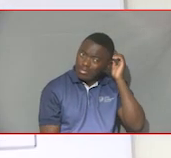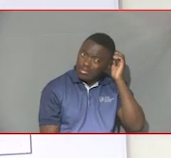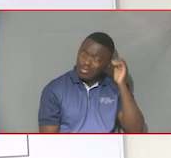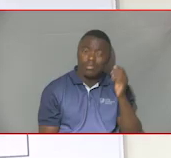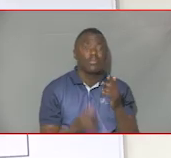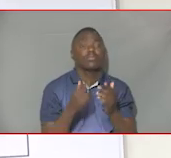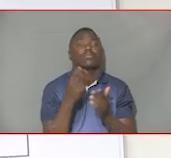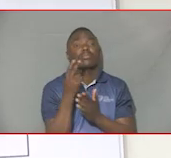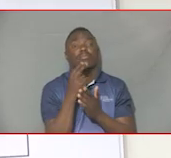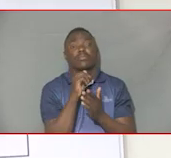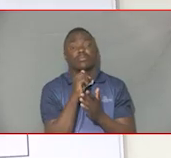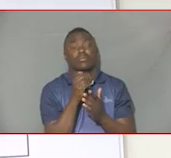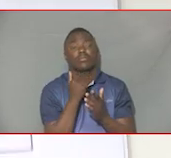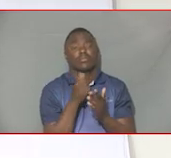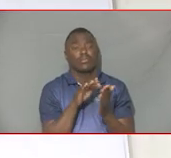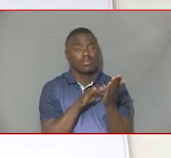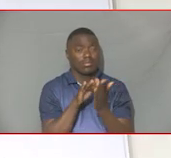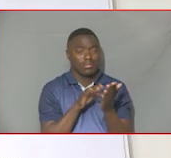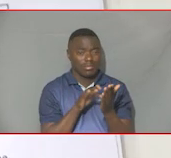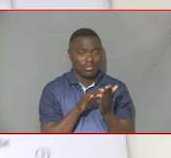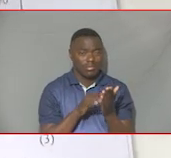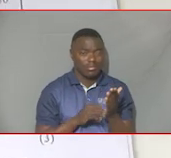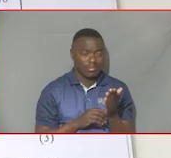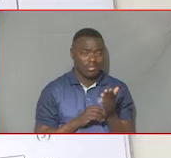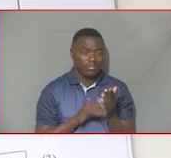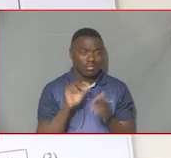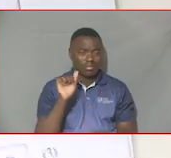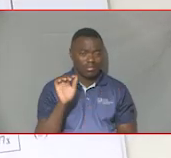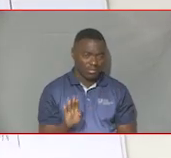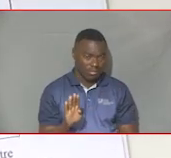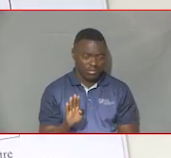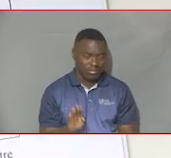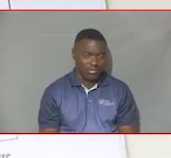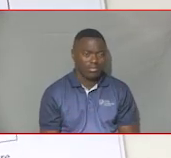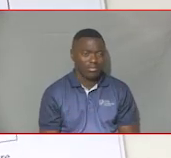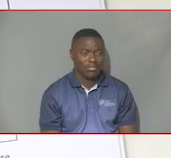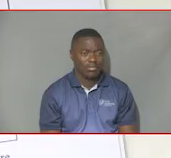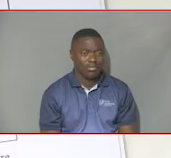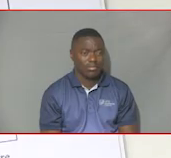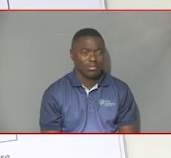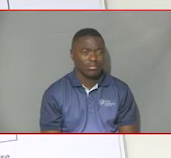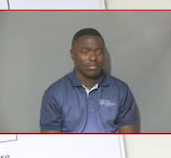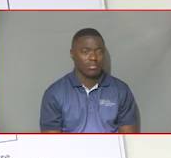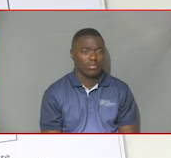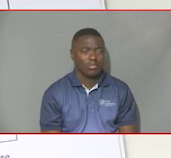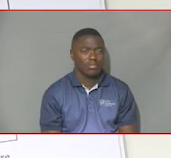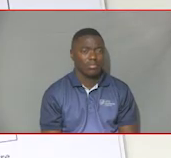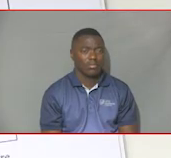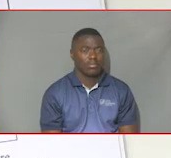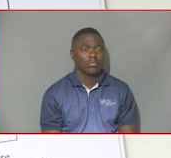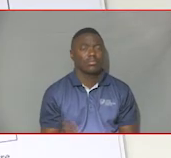is there, go and work out the values of A and B. Do you want me to do it with you, or are you